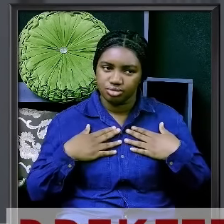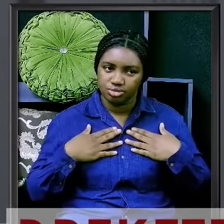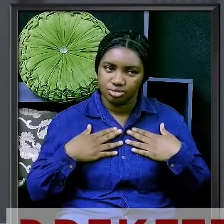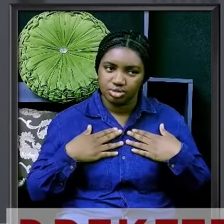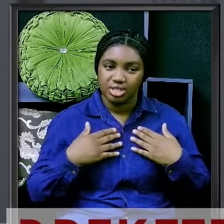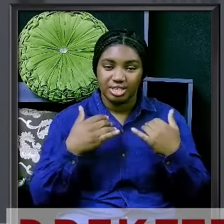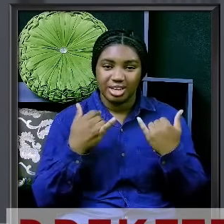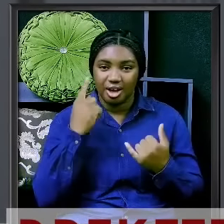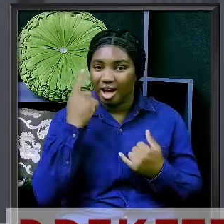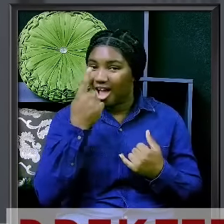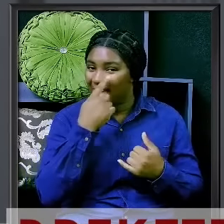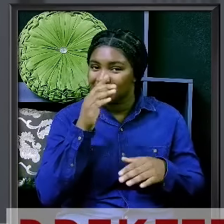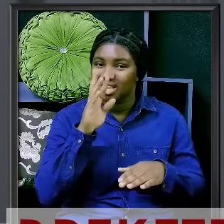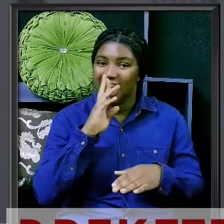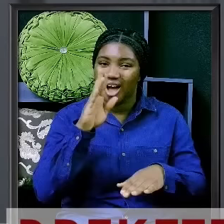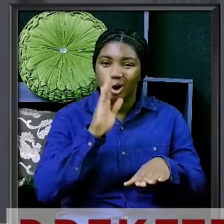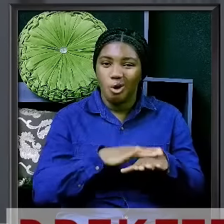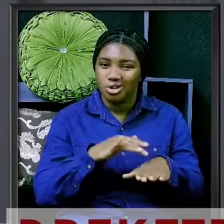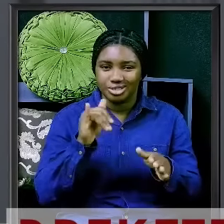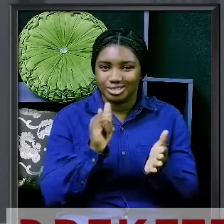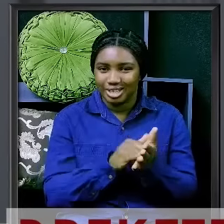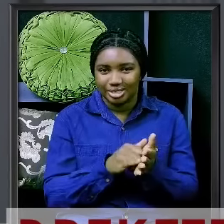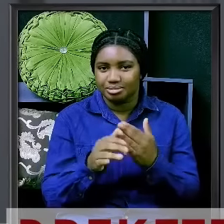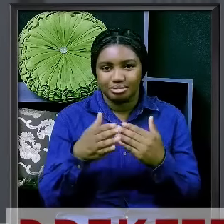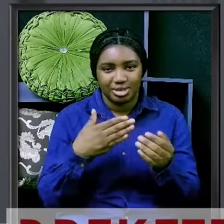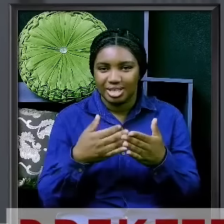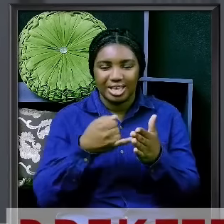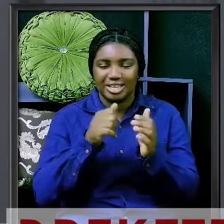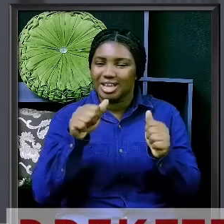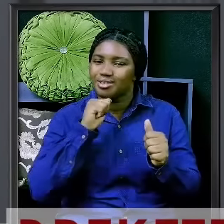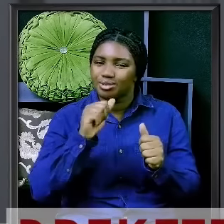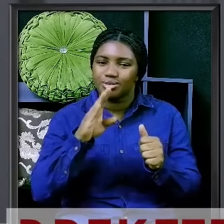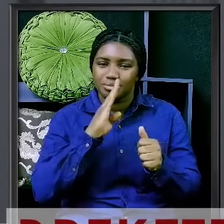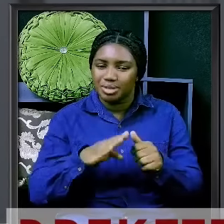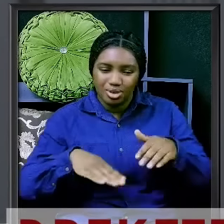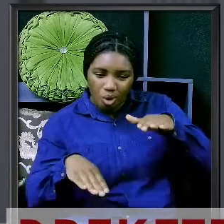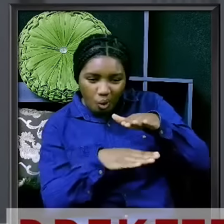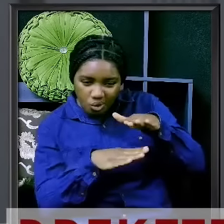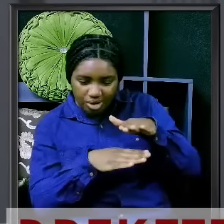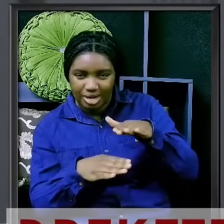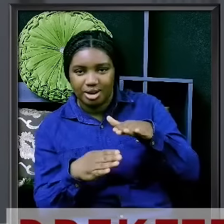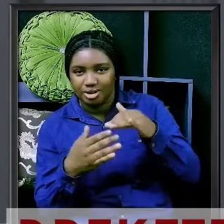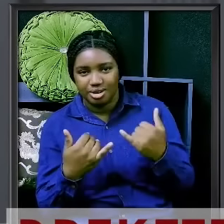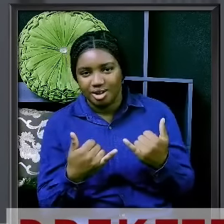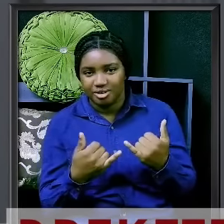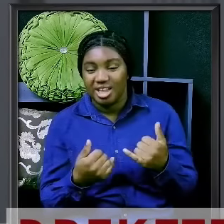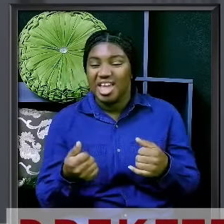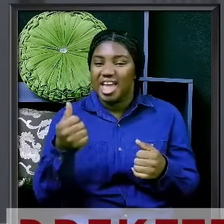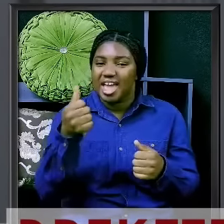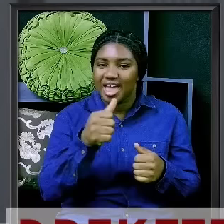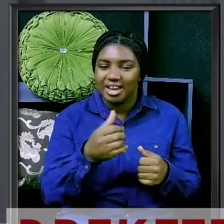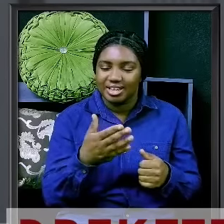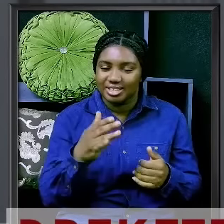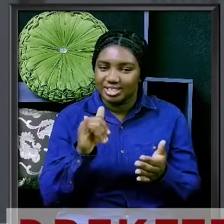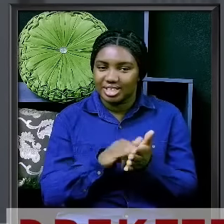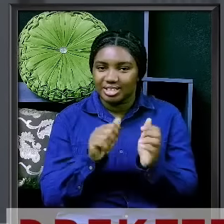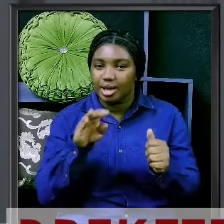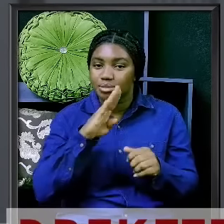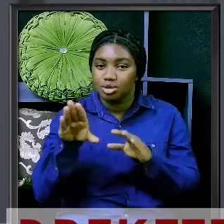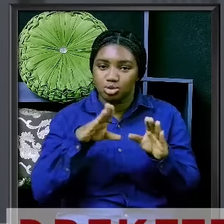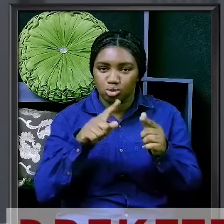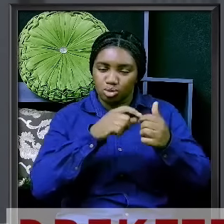are on that case. It cannot be swept under the carpet. Every protection, everything that can be done to protect